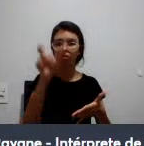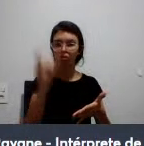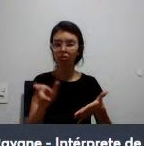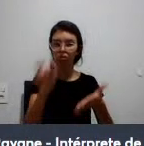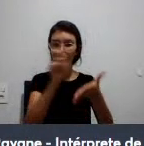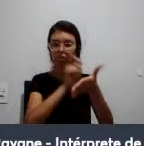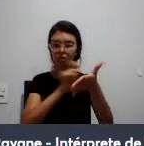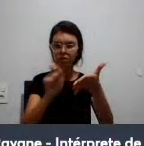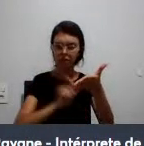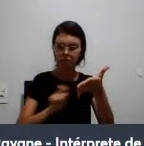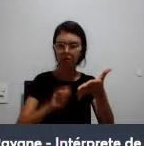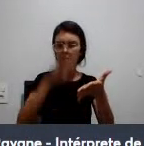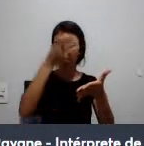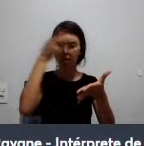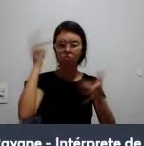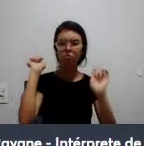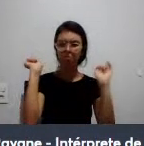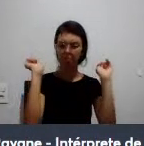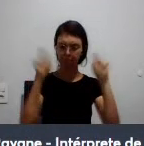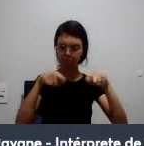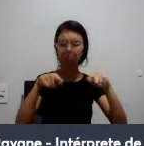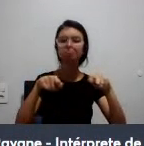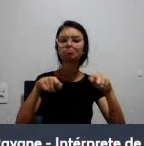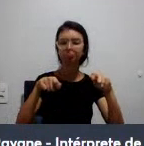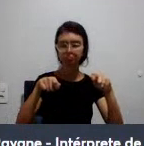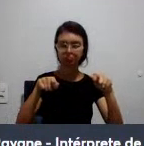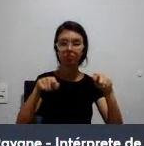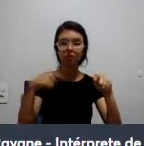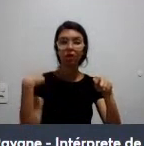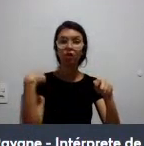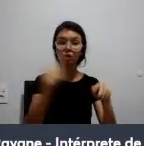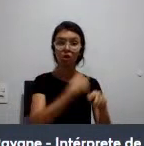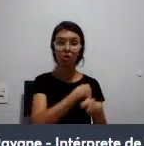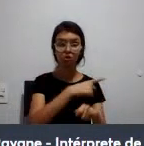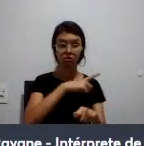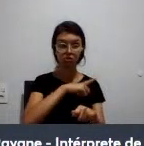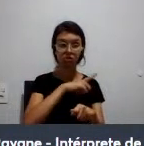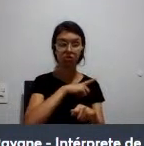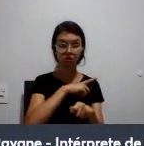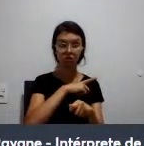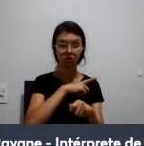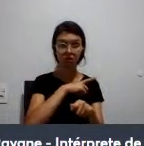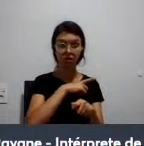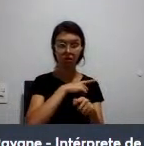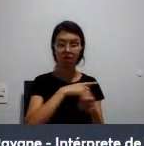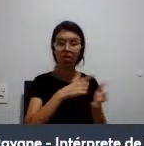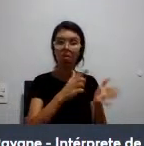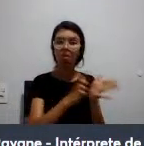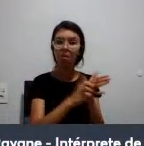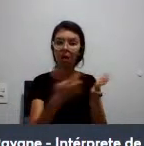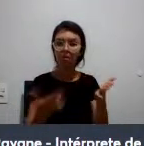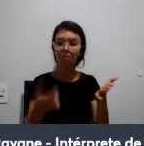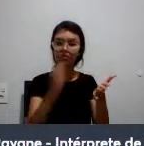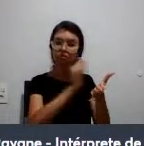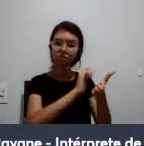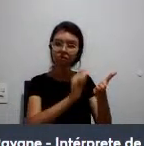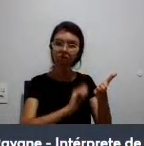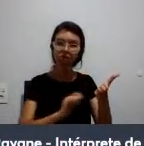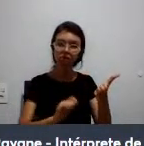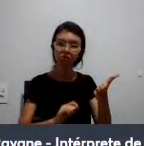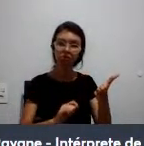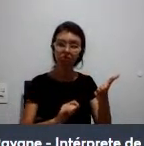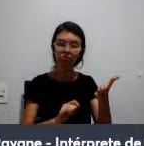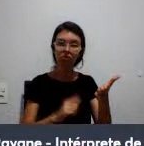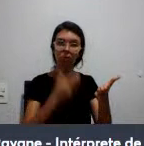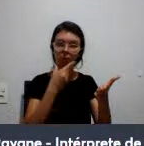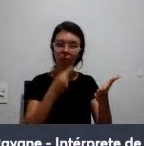extremamente competente e nós temos aqui uma página manuscrita mostrando que ele estava